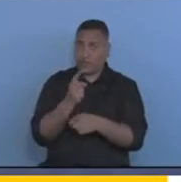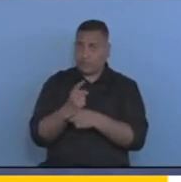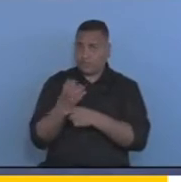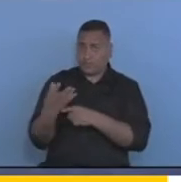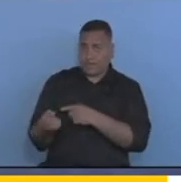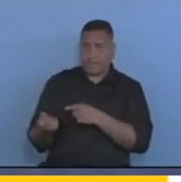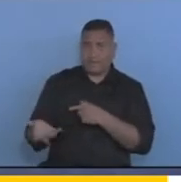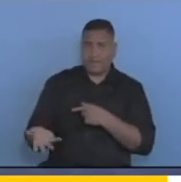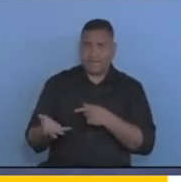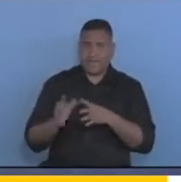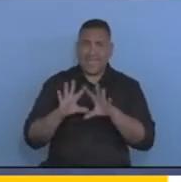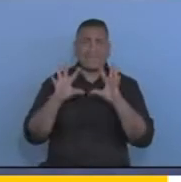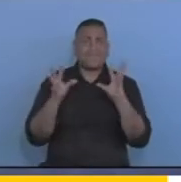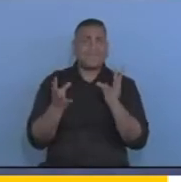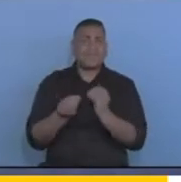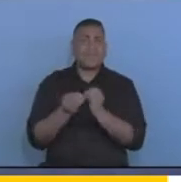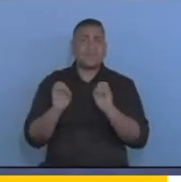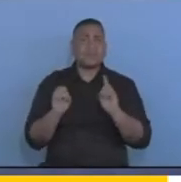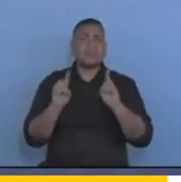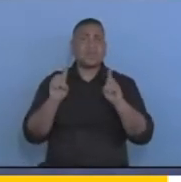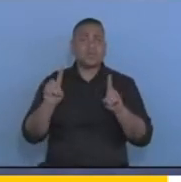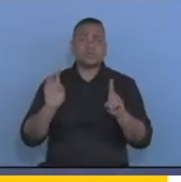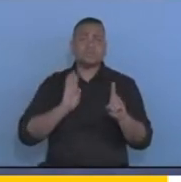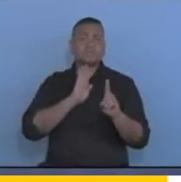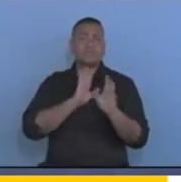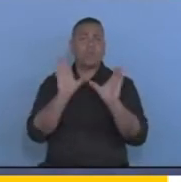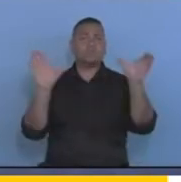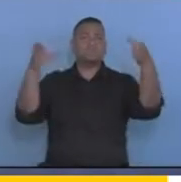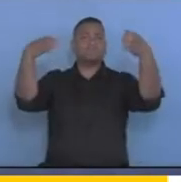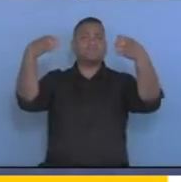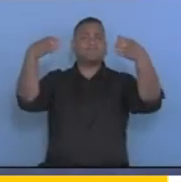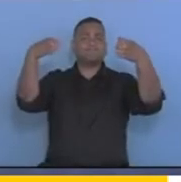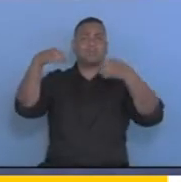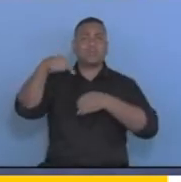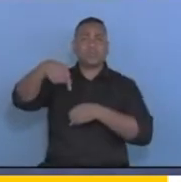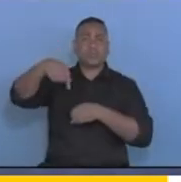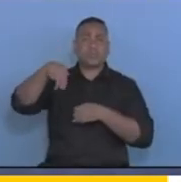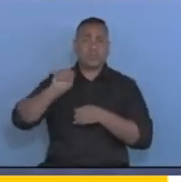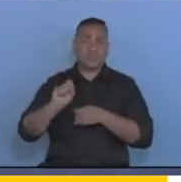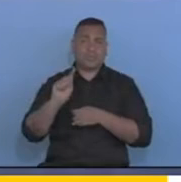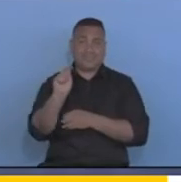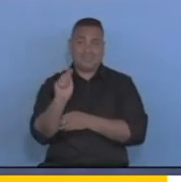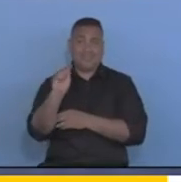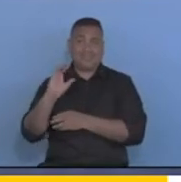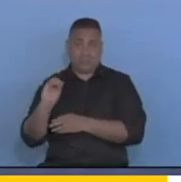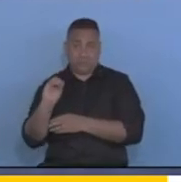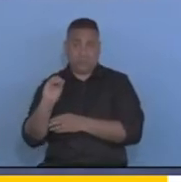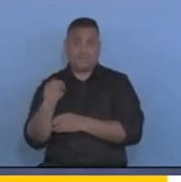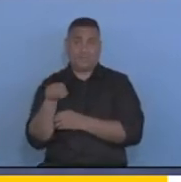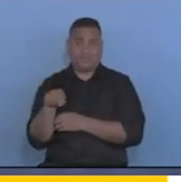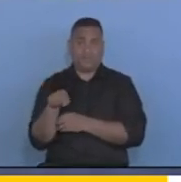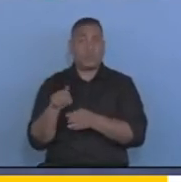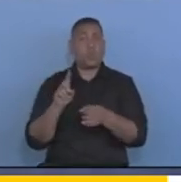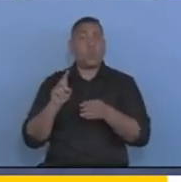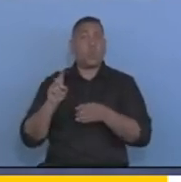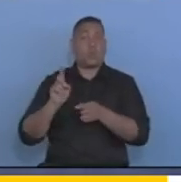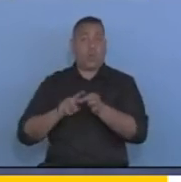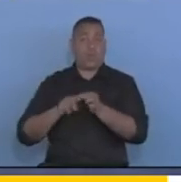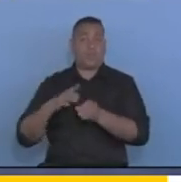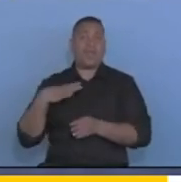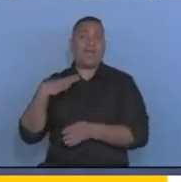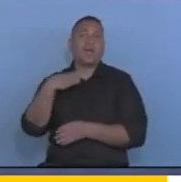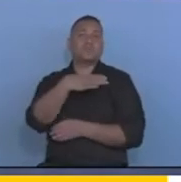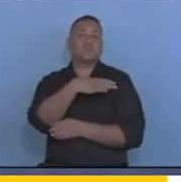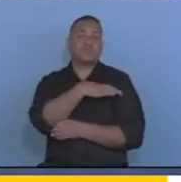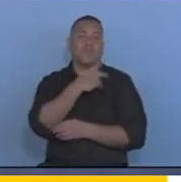educational bodies, the QCTO, which is the Quality Council for Trade and Occupations. We are accredited with the